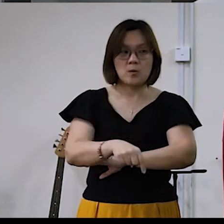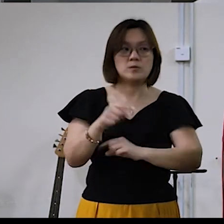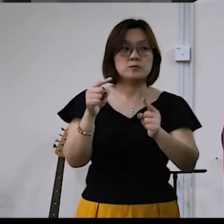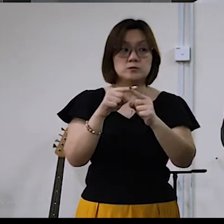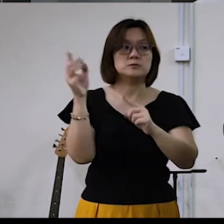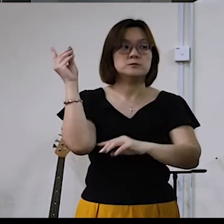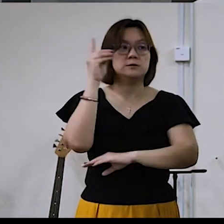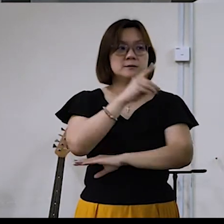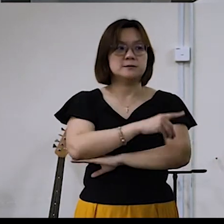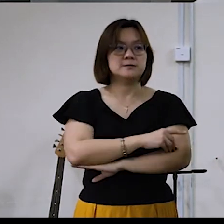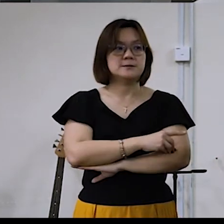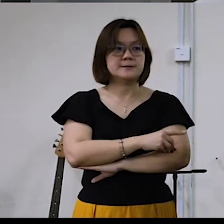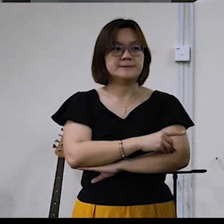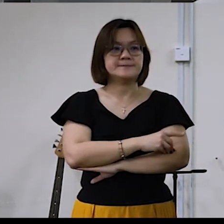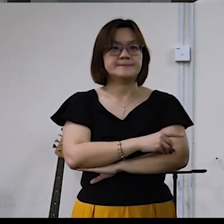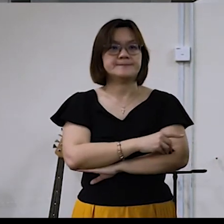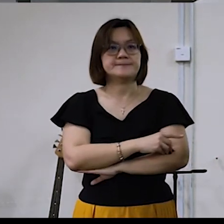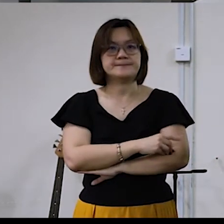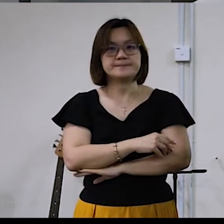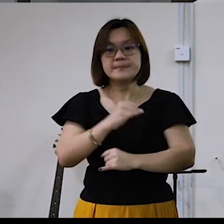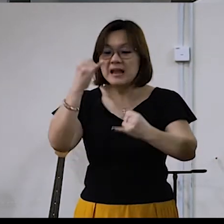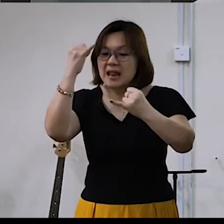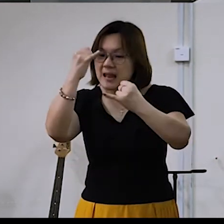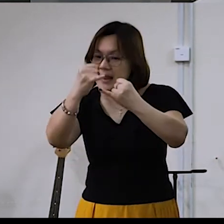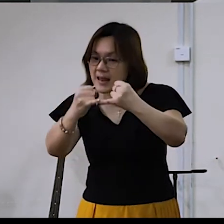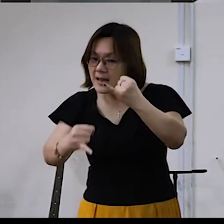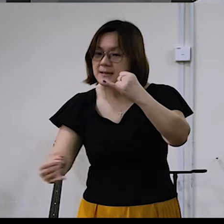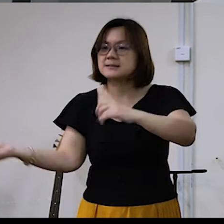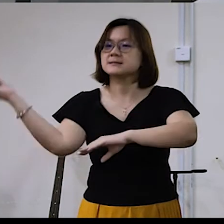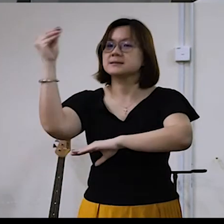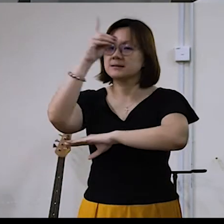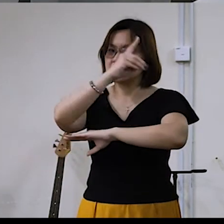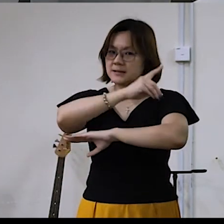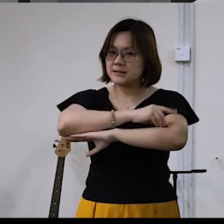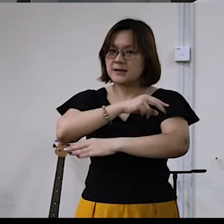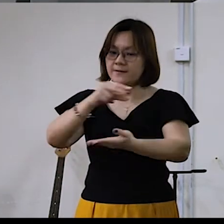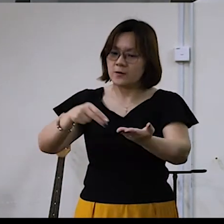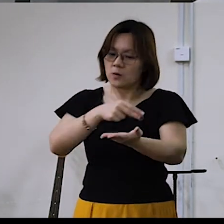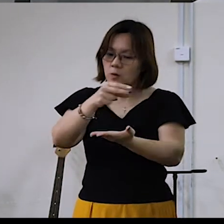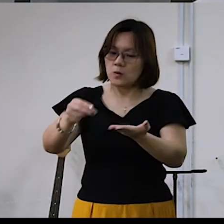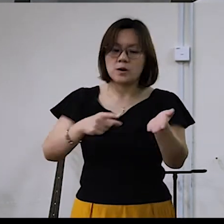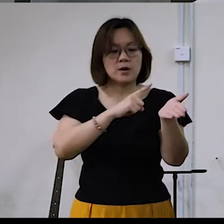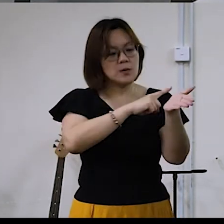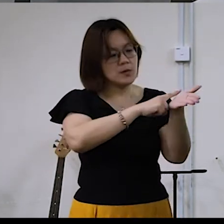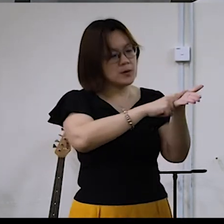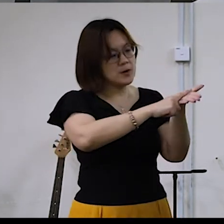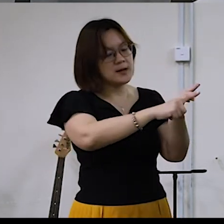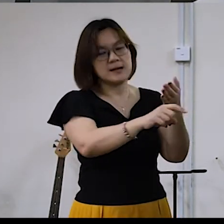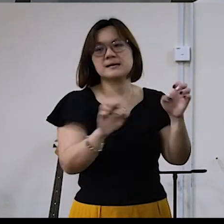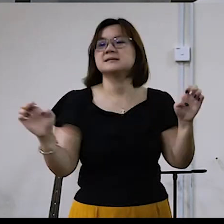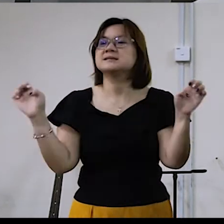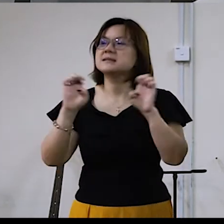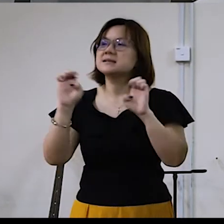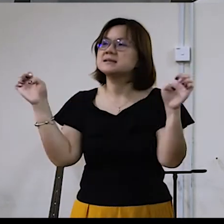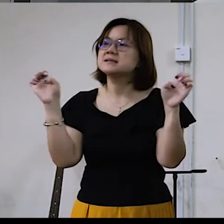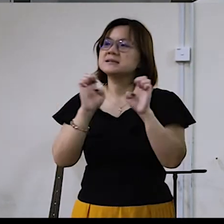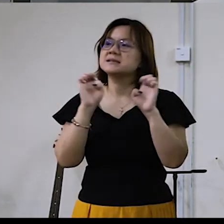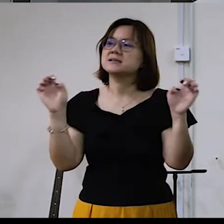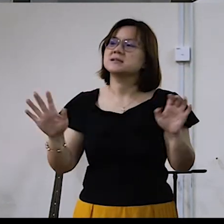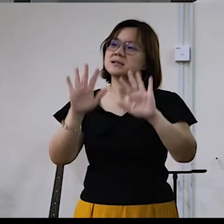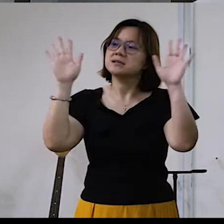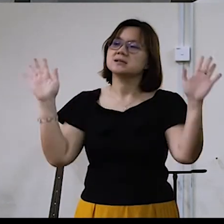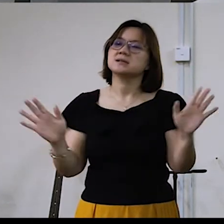to Easter Sunday. Okay? How many of you are looking forward